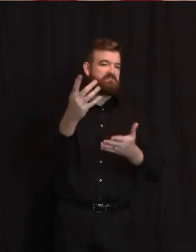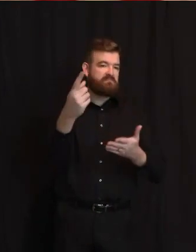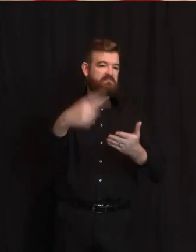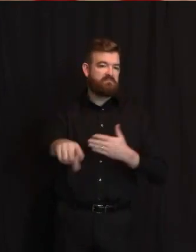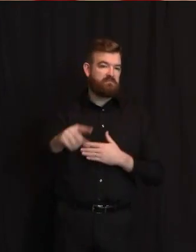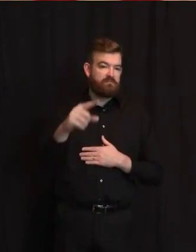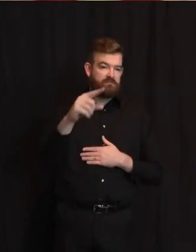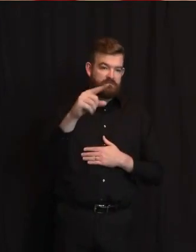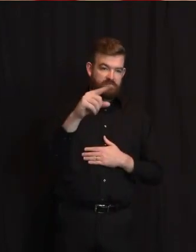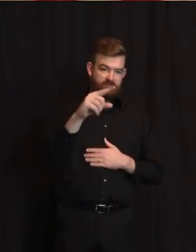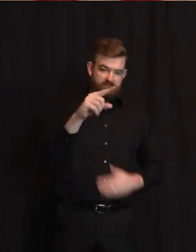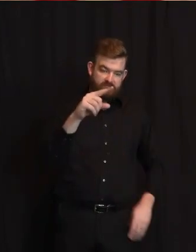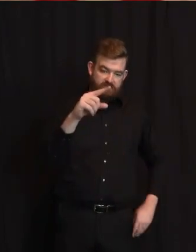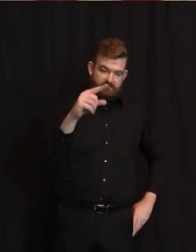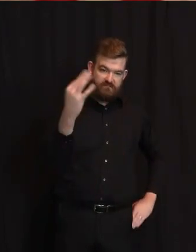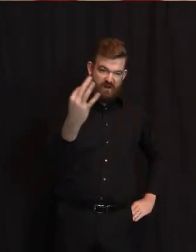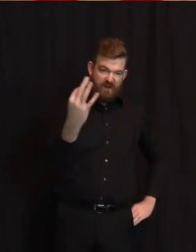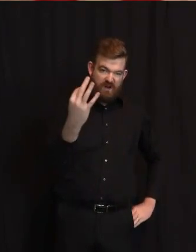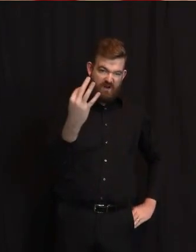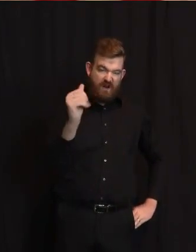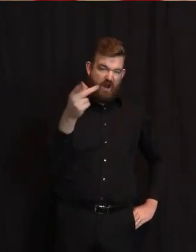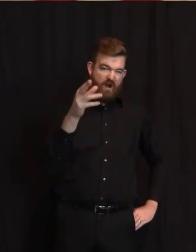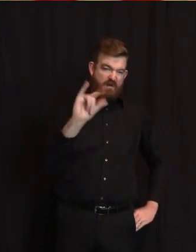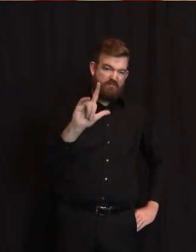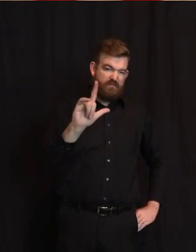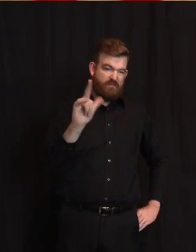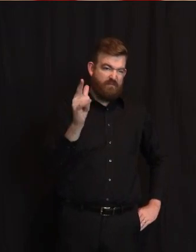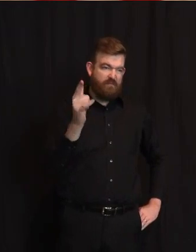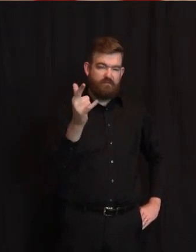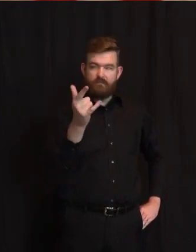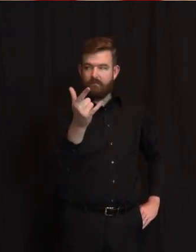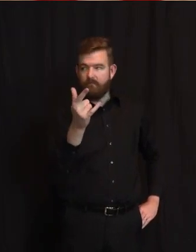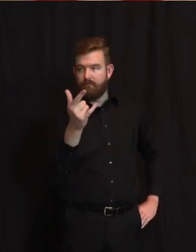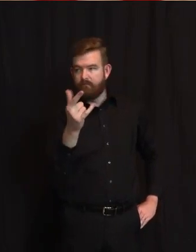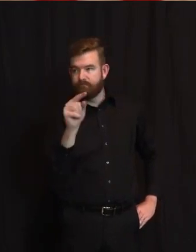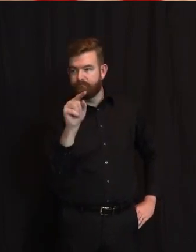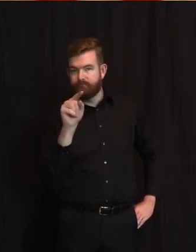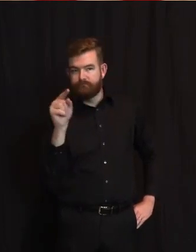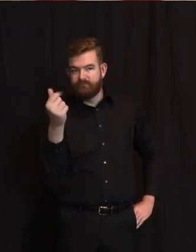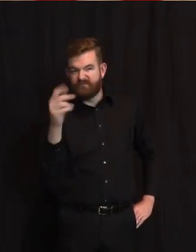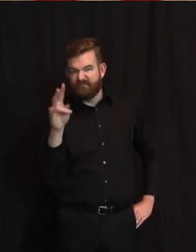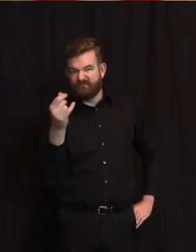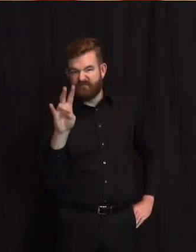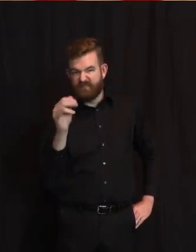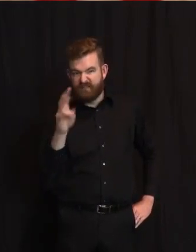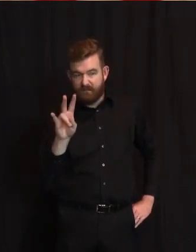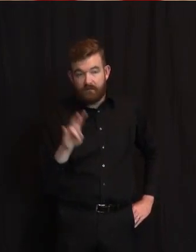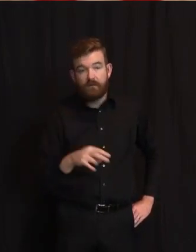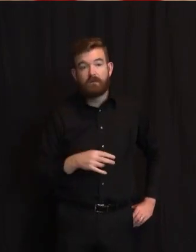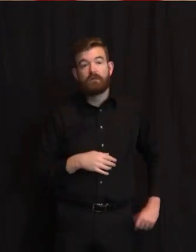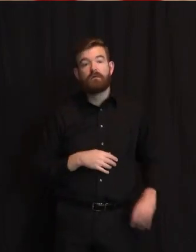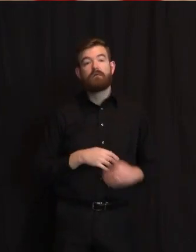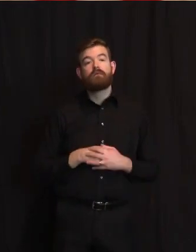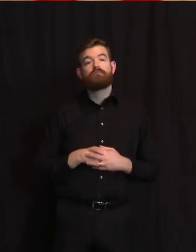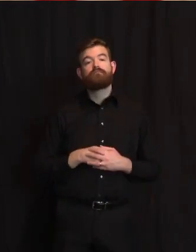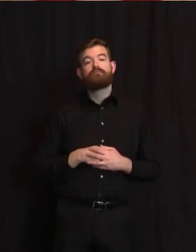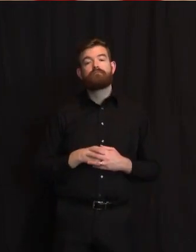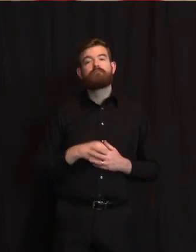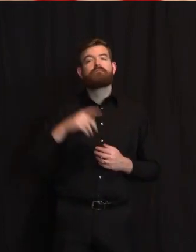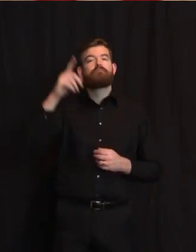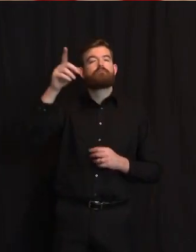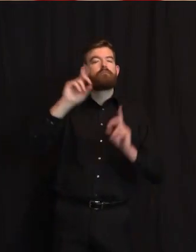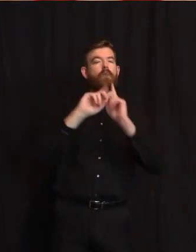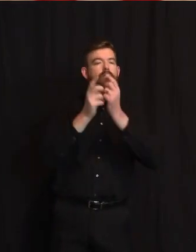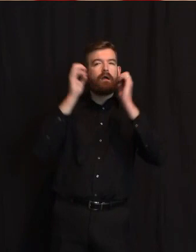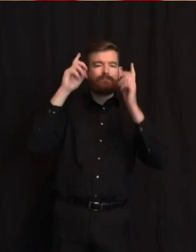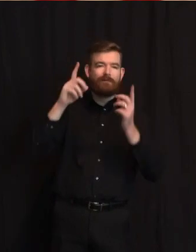a significant amount of input with Dr. Repalet and obviously the rest of us, so nothing on that. Newark once a week, again,